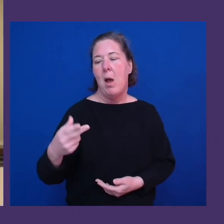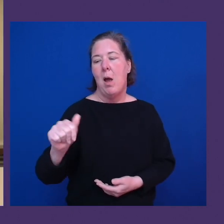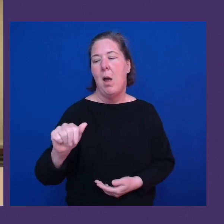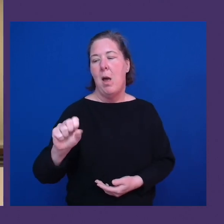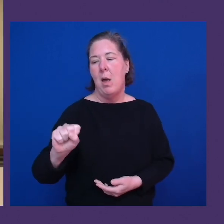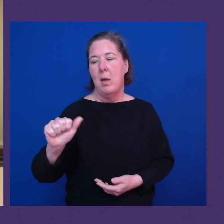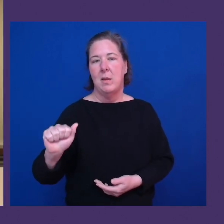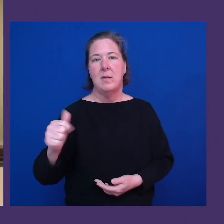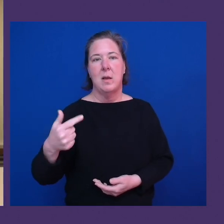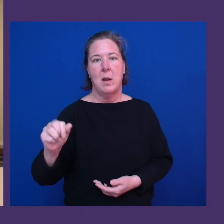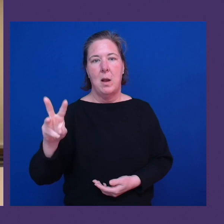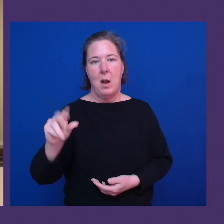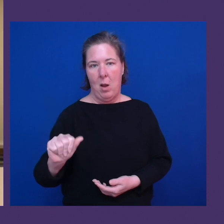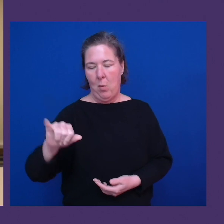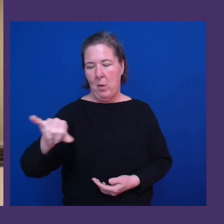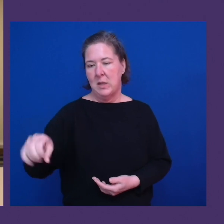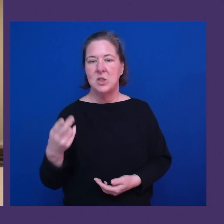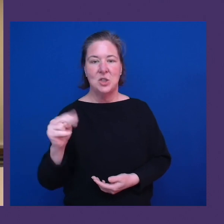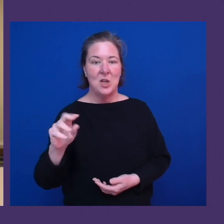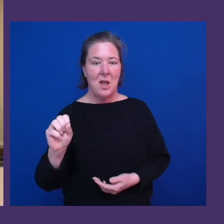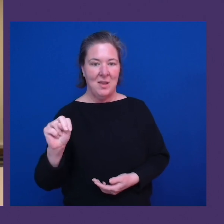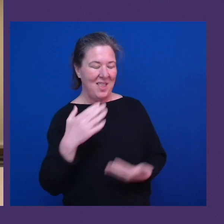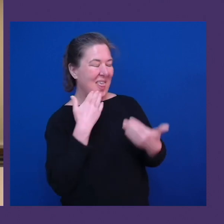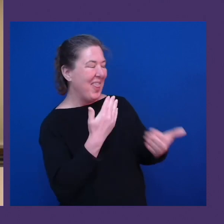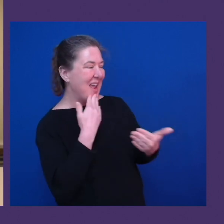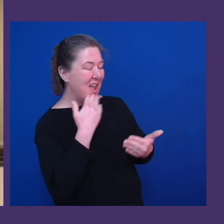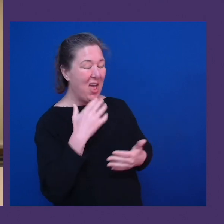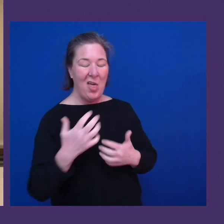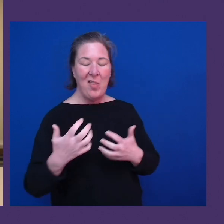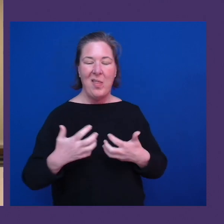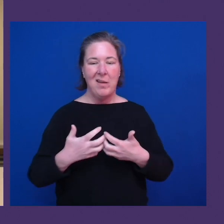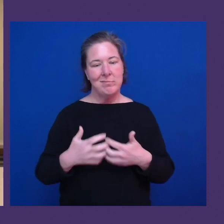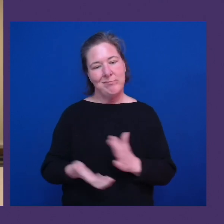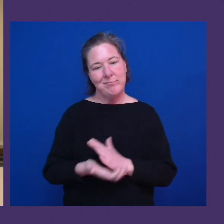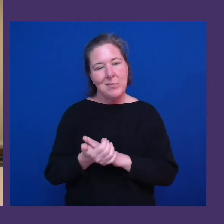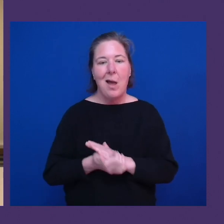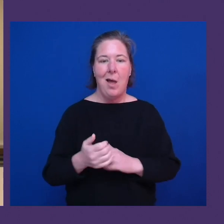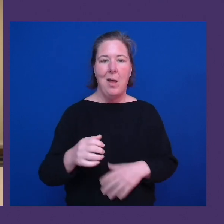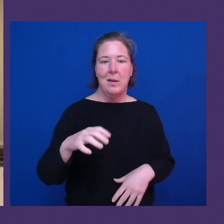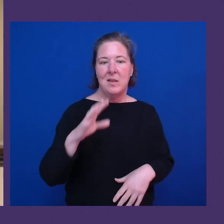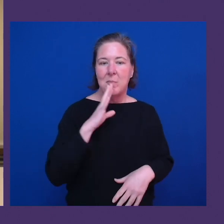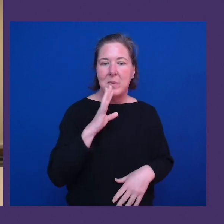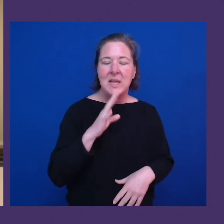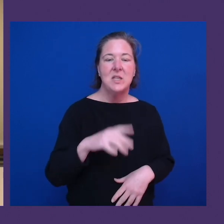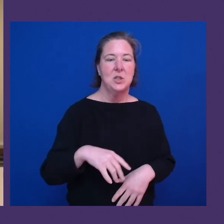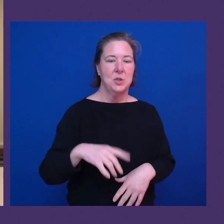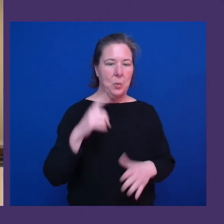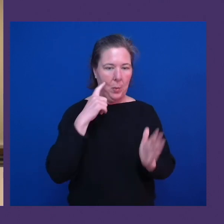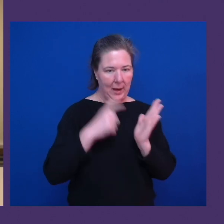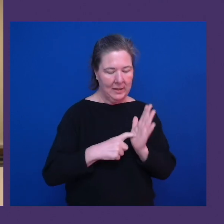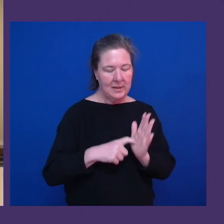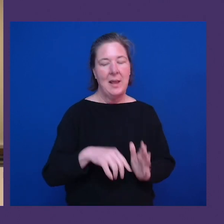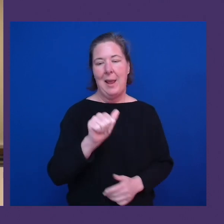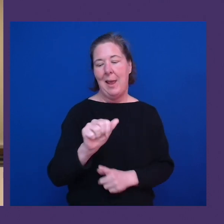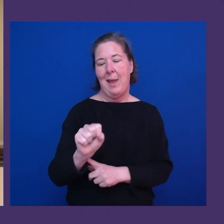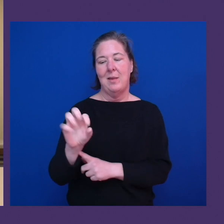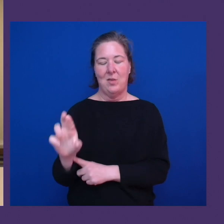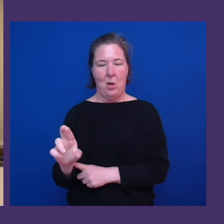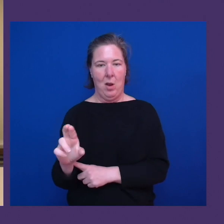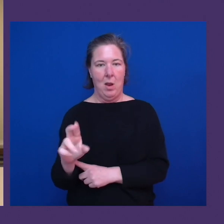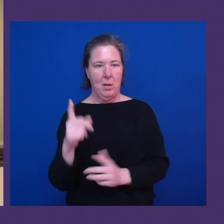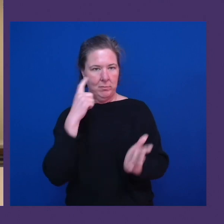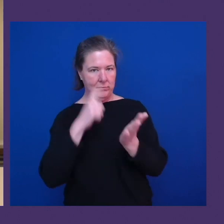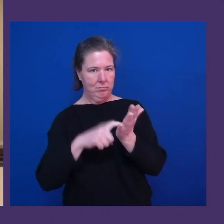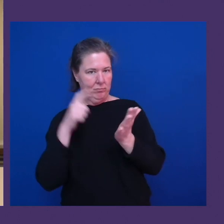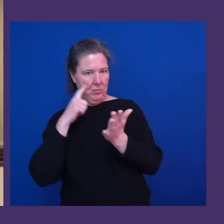Thank you, Marco. Automatic speech recognition, or ASR, transforms speech into text. In order to do that accurately, it needs to be